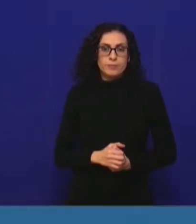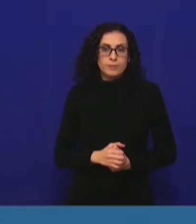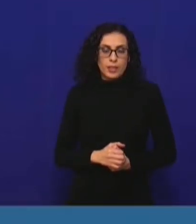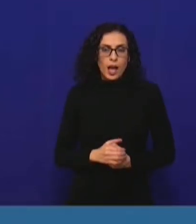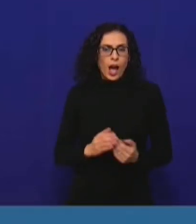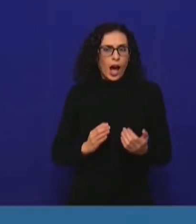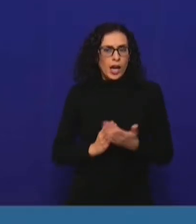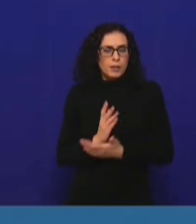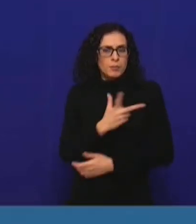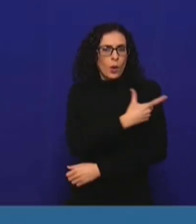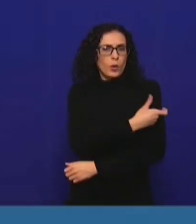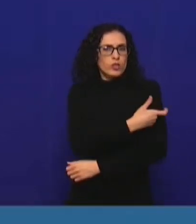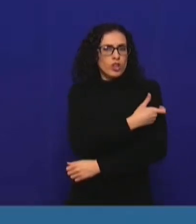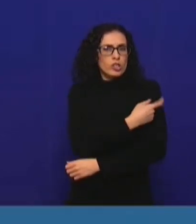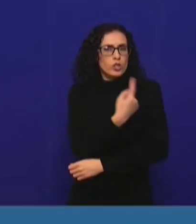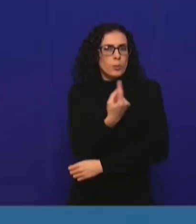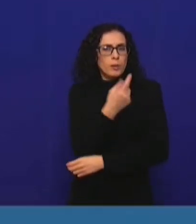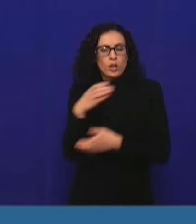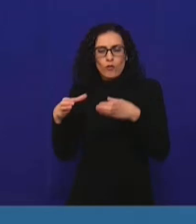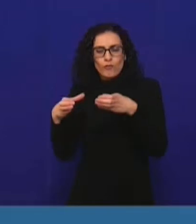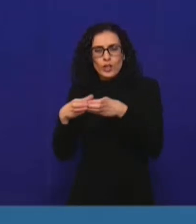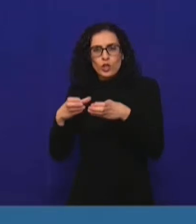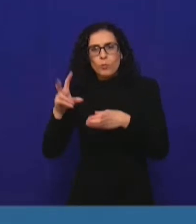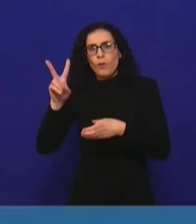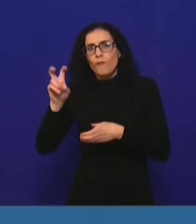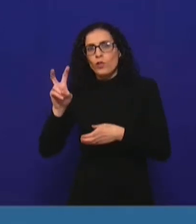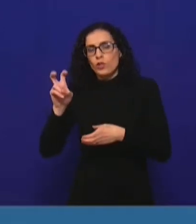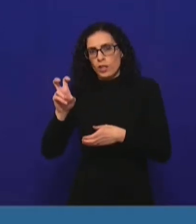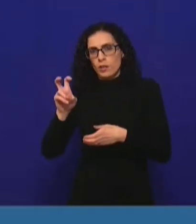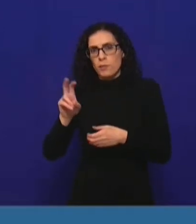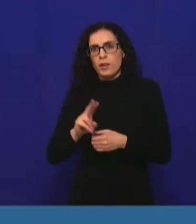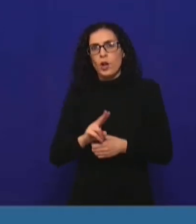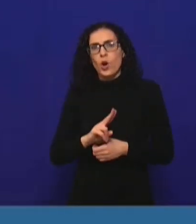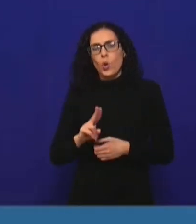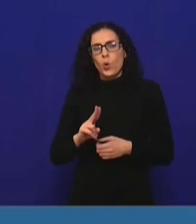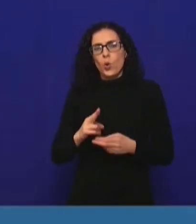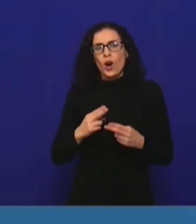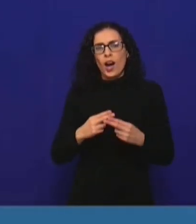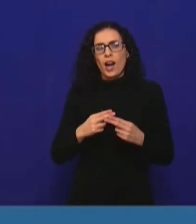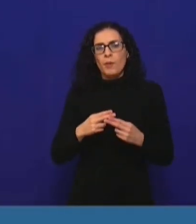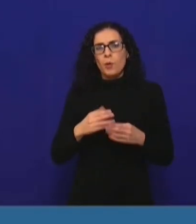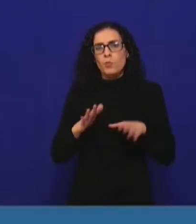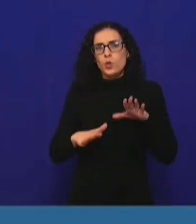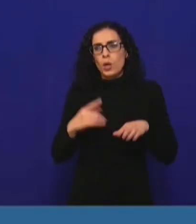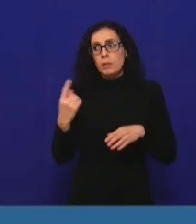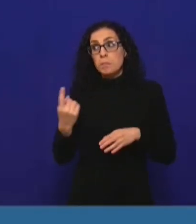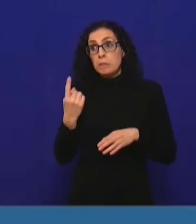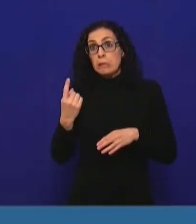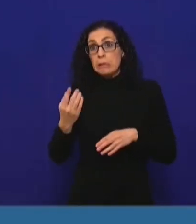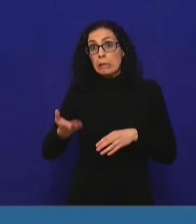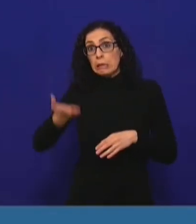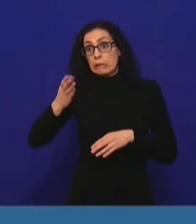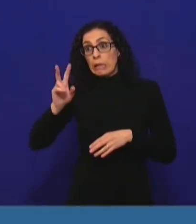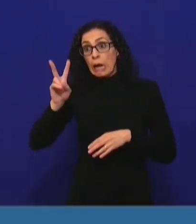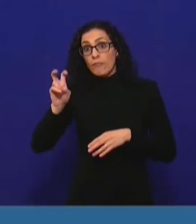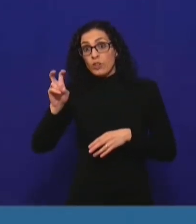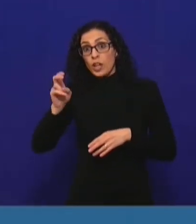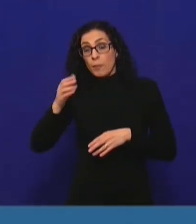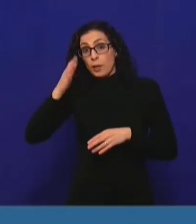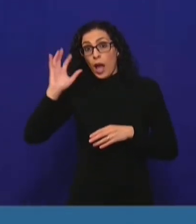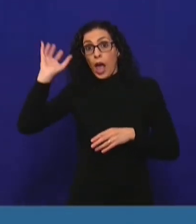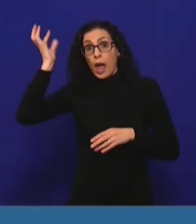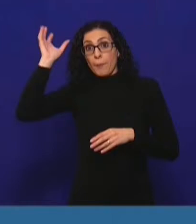inti n-nies vulnerabbli. F'dan il-każ se jimxu skont l-urġenza medika jew skont l-età